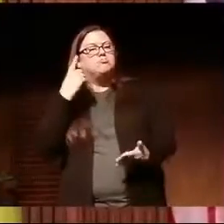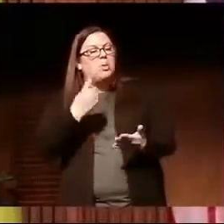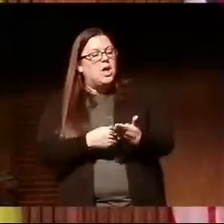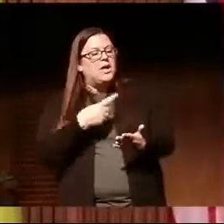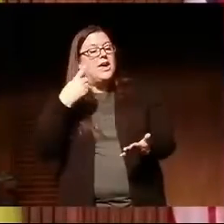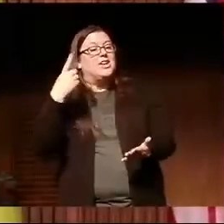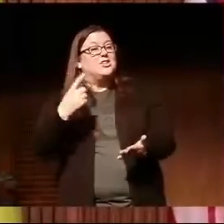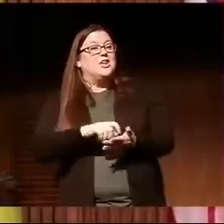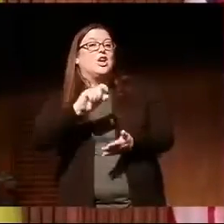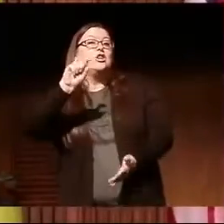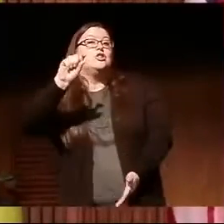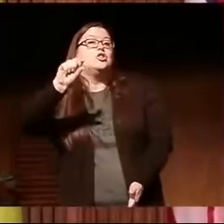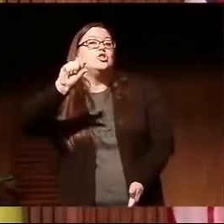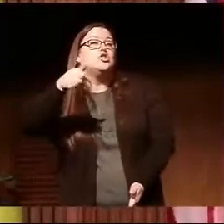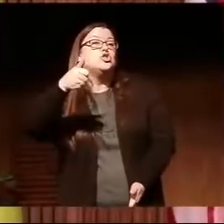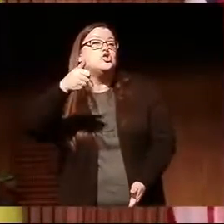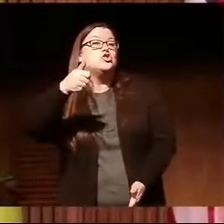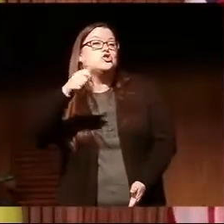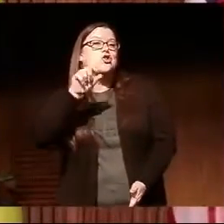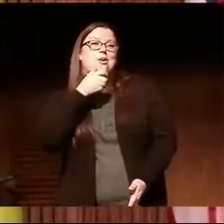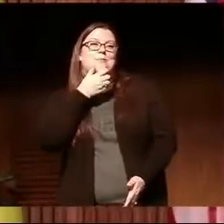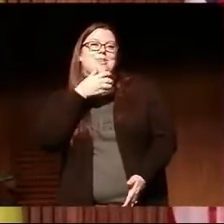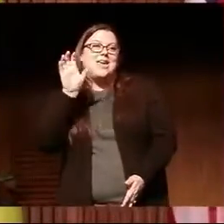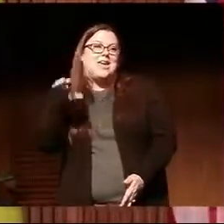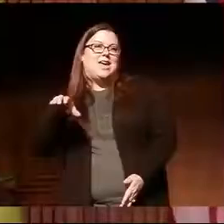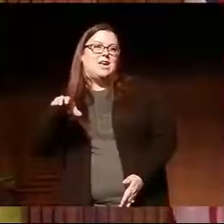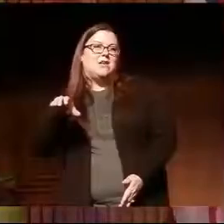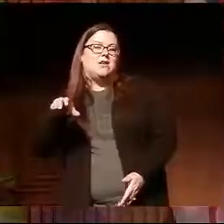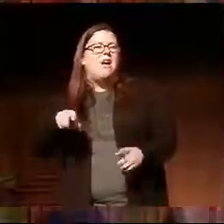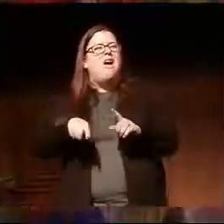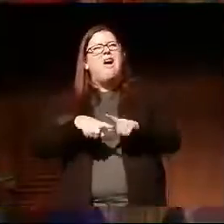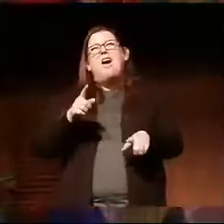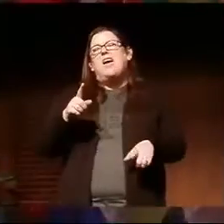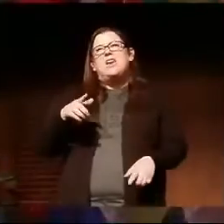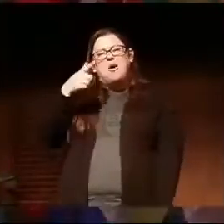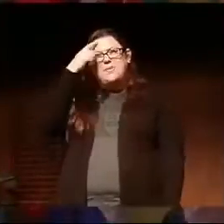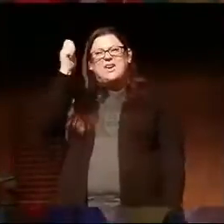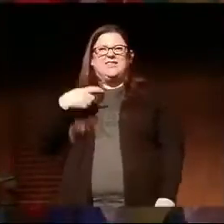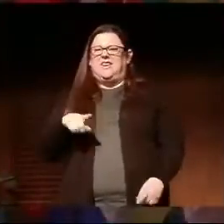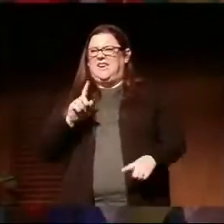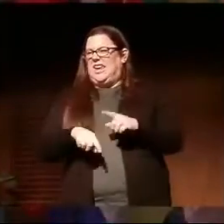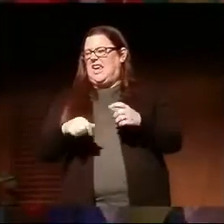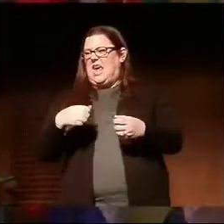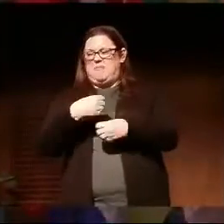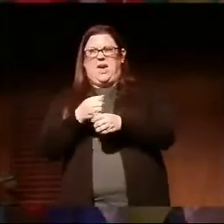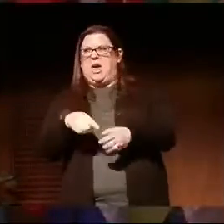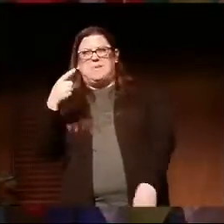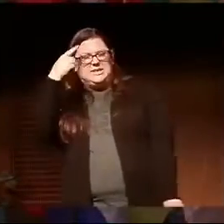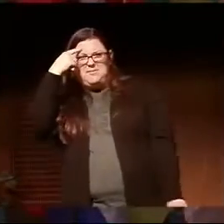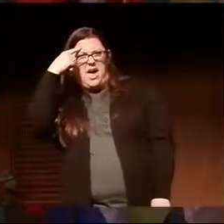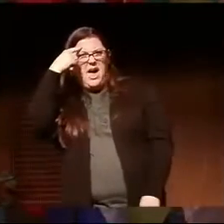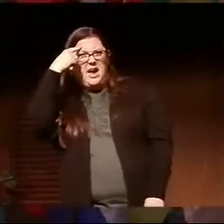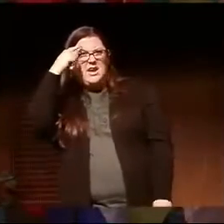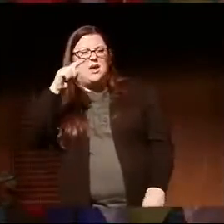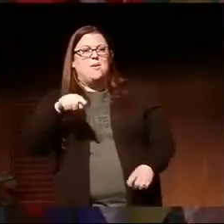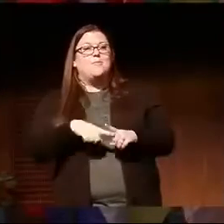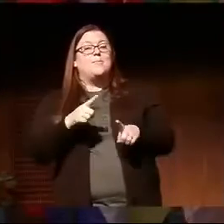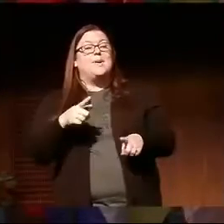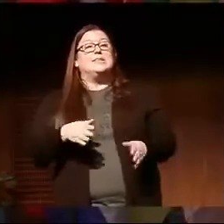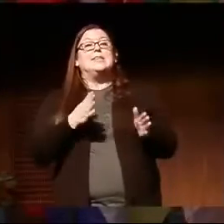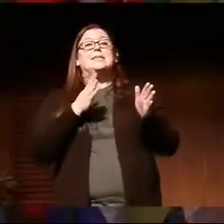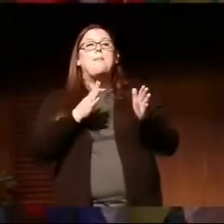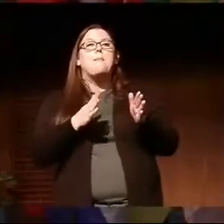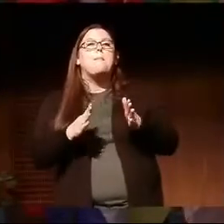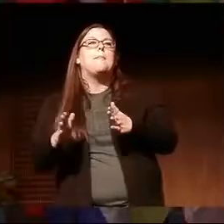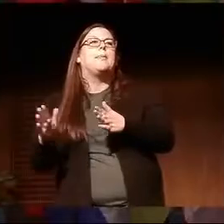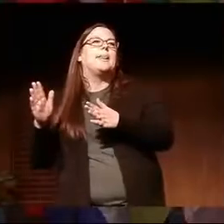turn up the heat. Not because he's capricious or evil or mean, but because he's up to something in